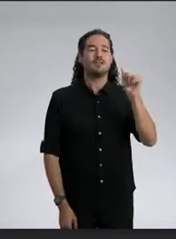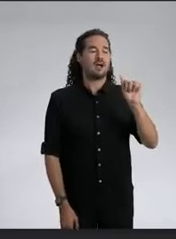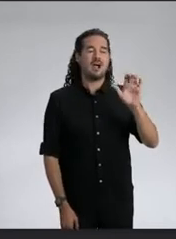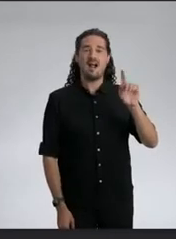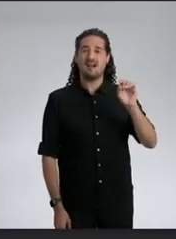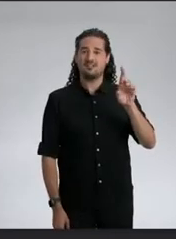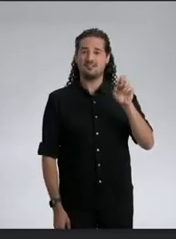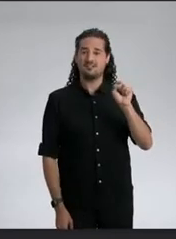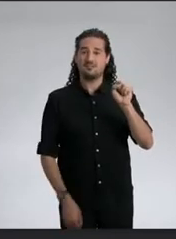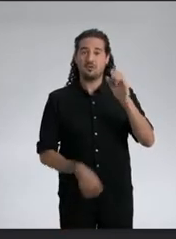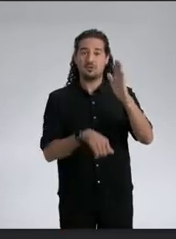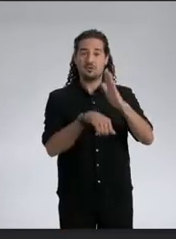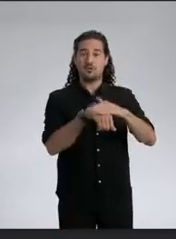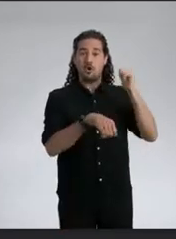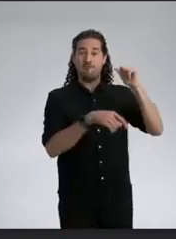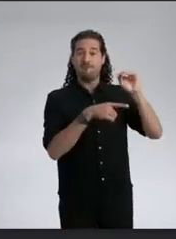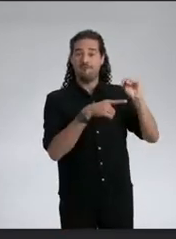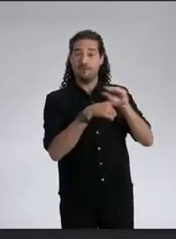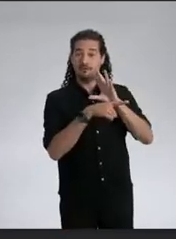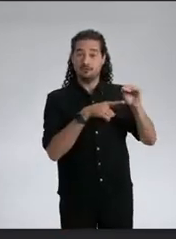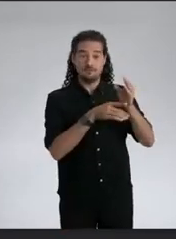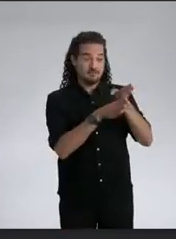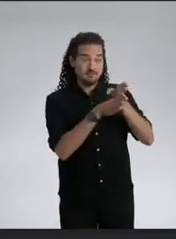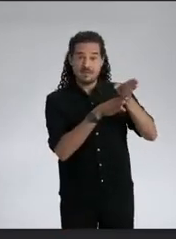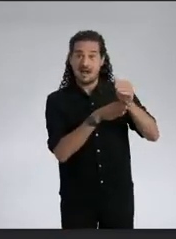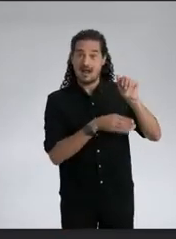main actor is just an await away.